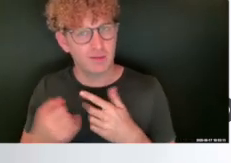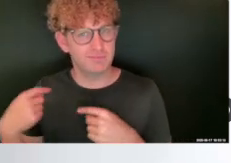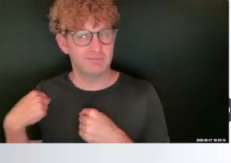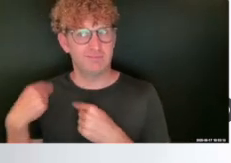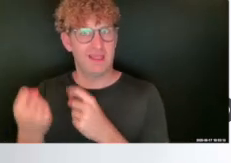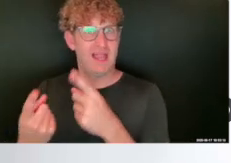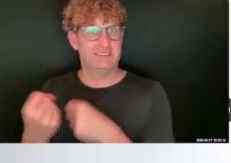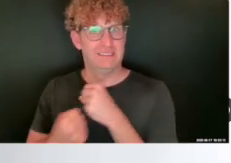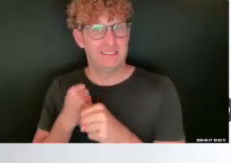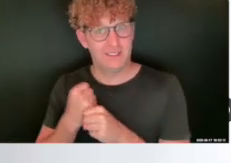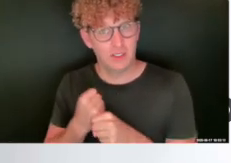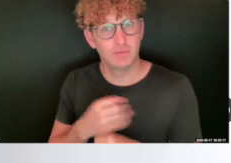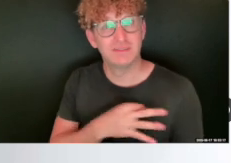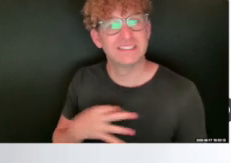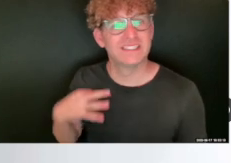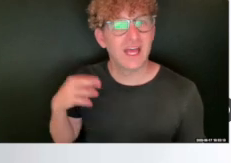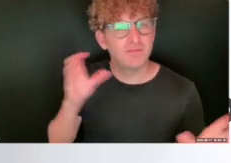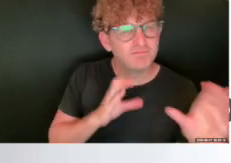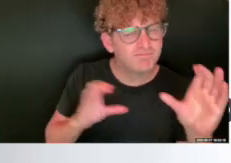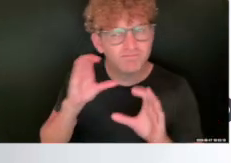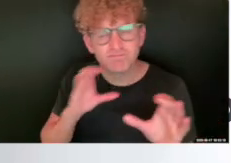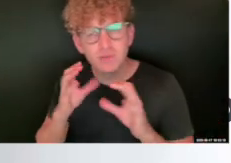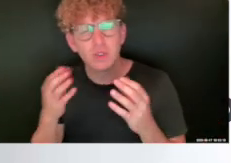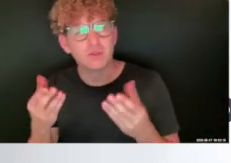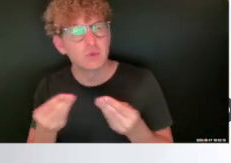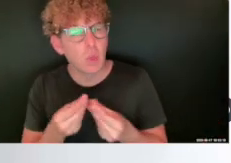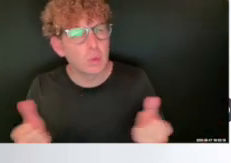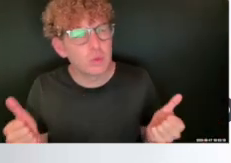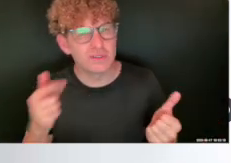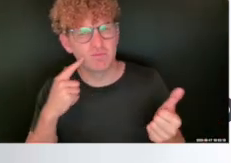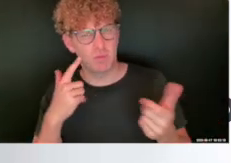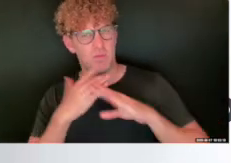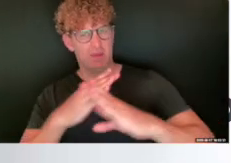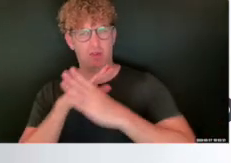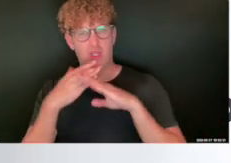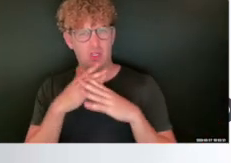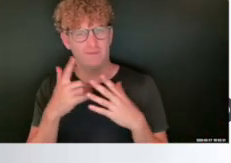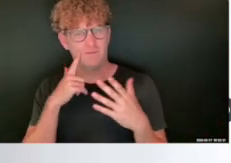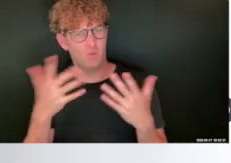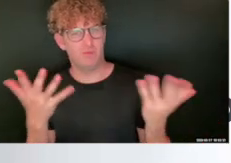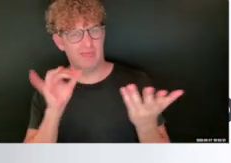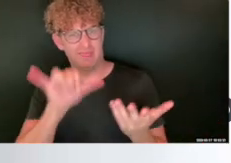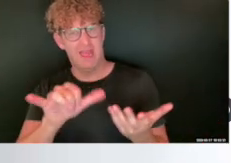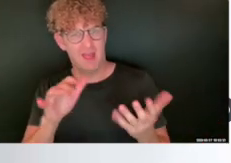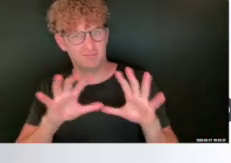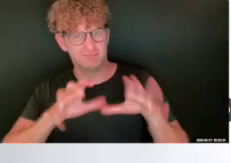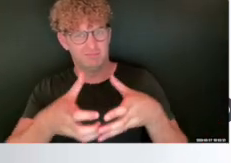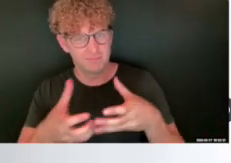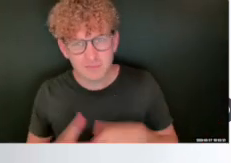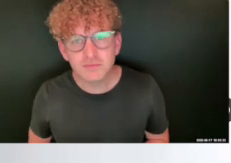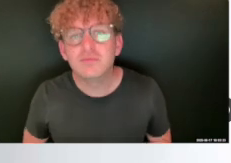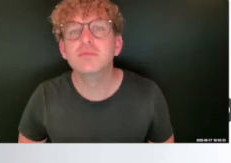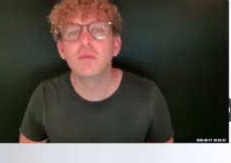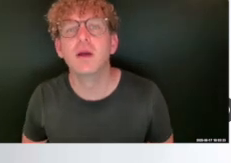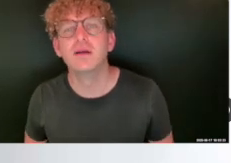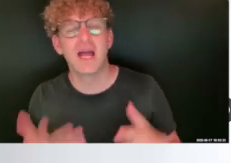2025-26. The pilot concept would leverage and build upon the broad portfolio of creative, innovative solutions already in